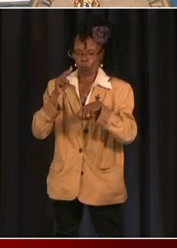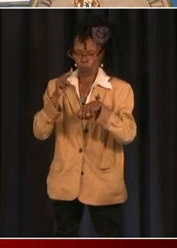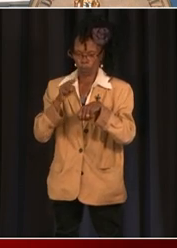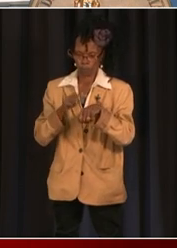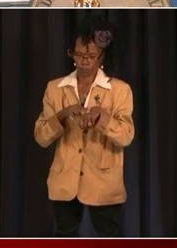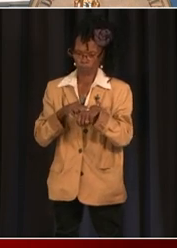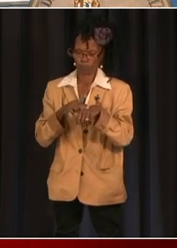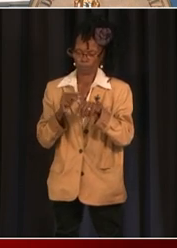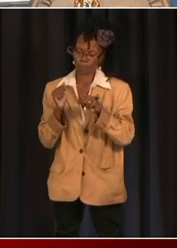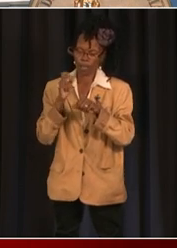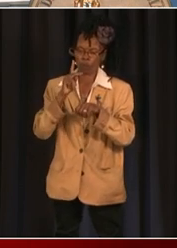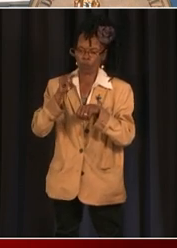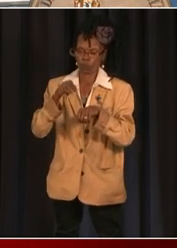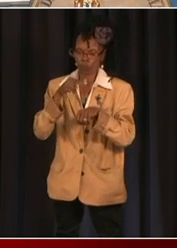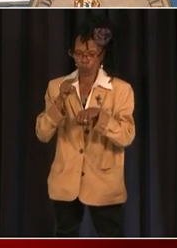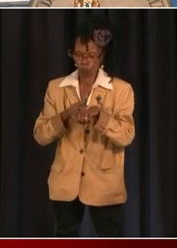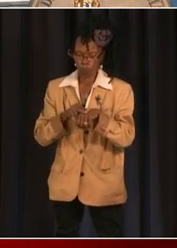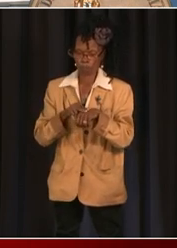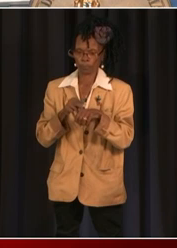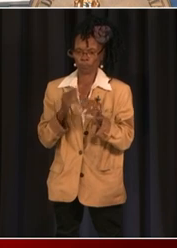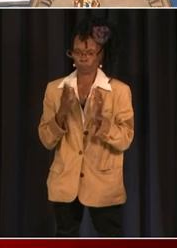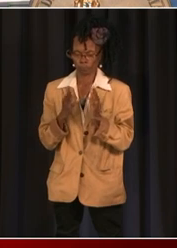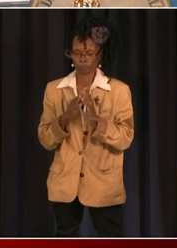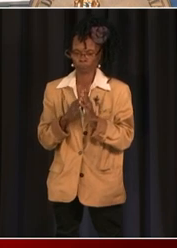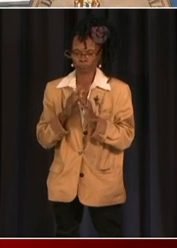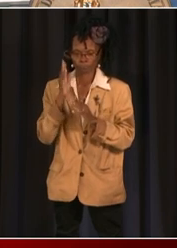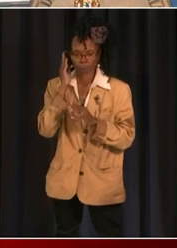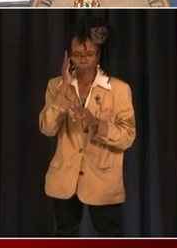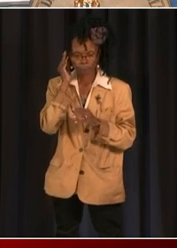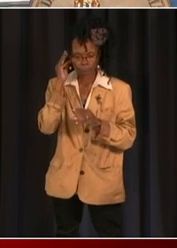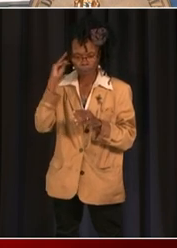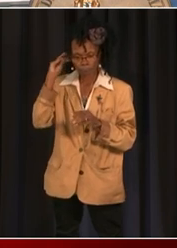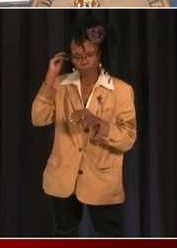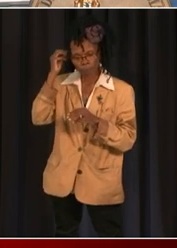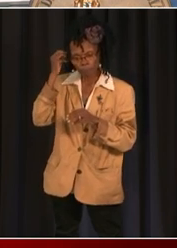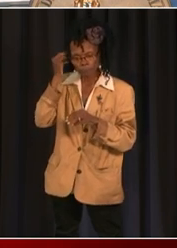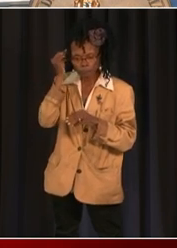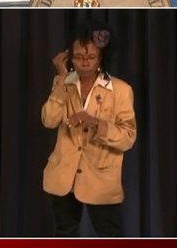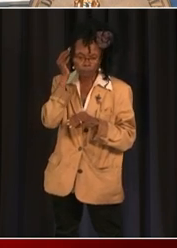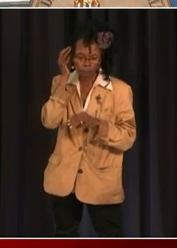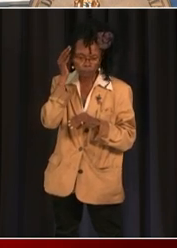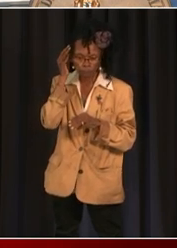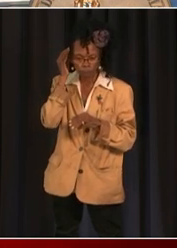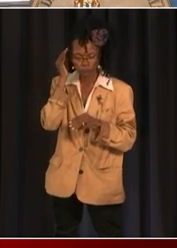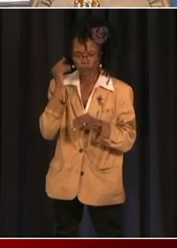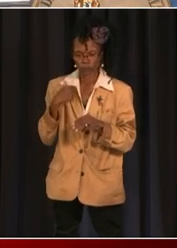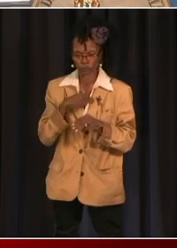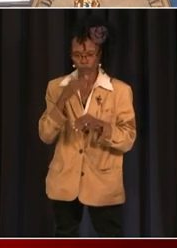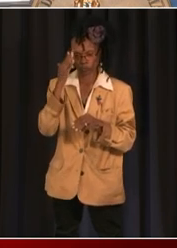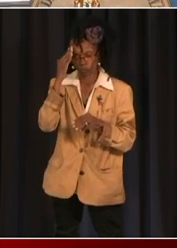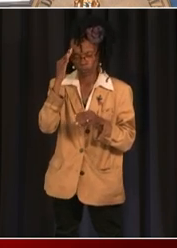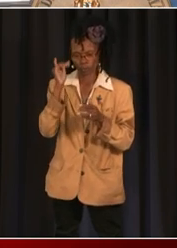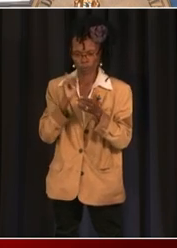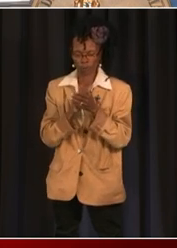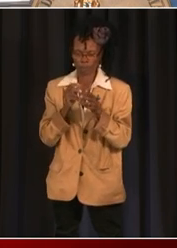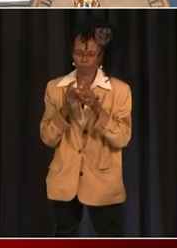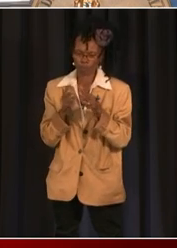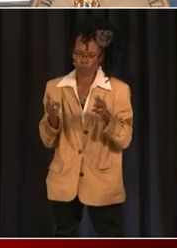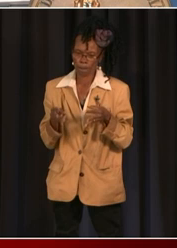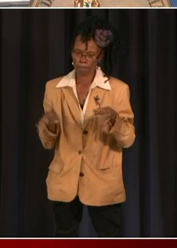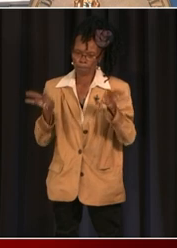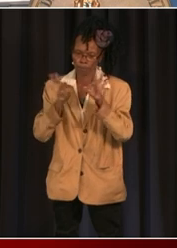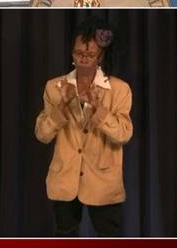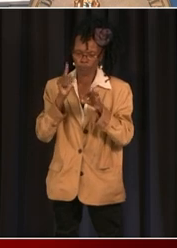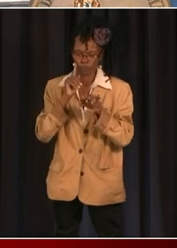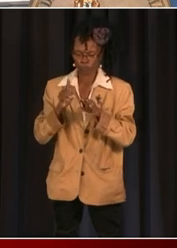back to our lives. So with that, we know how important it is as well for the children and their